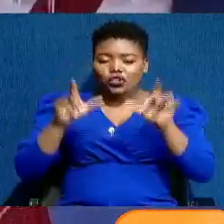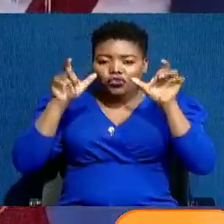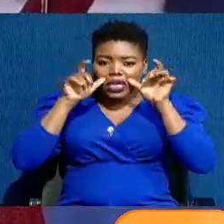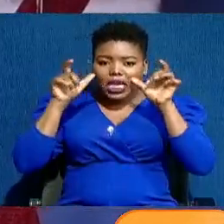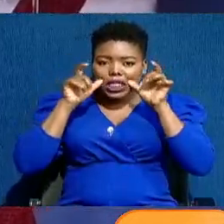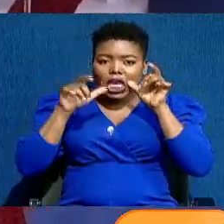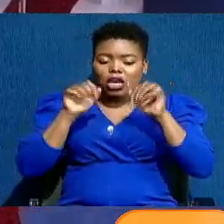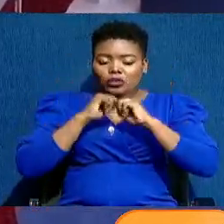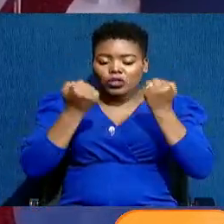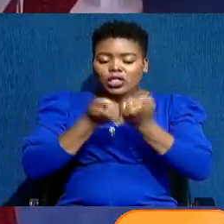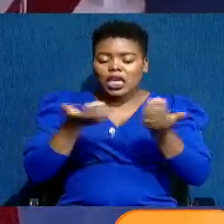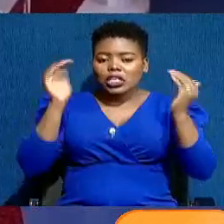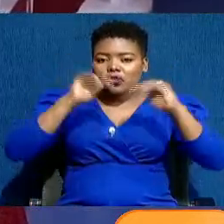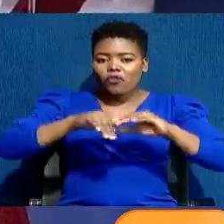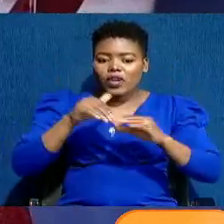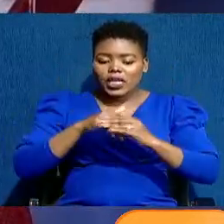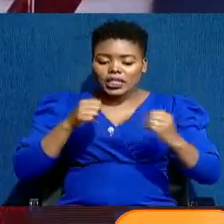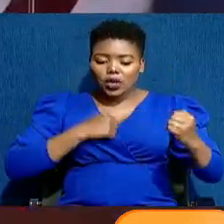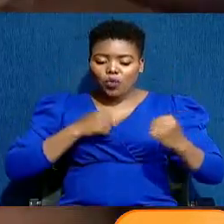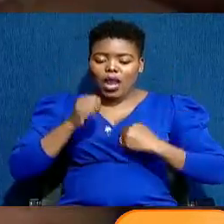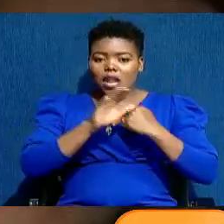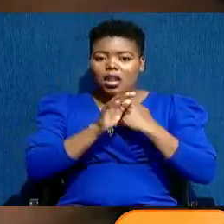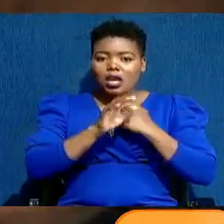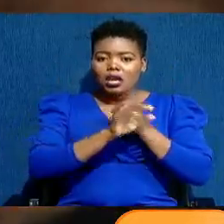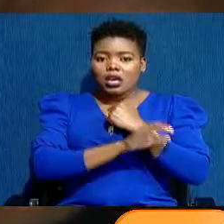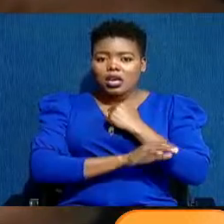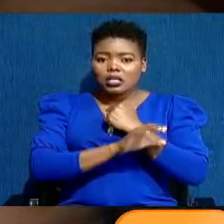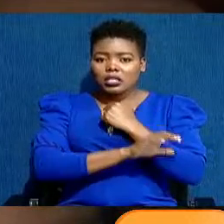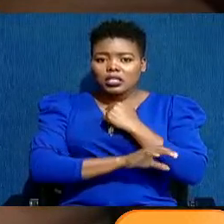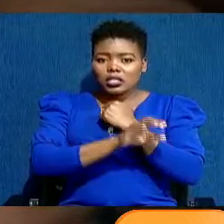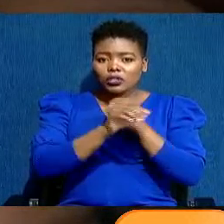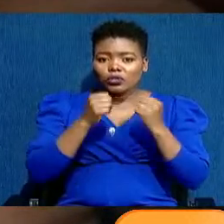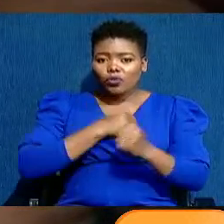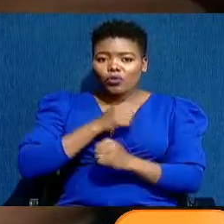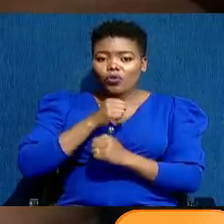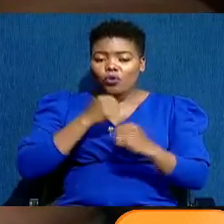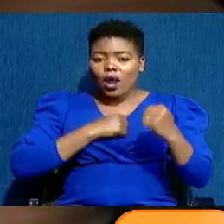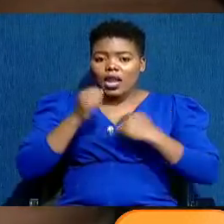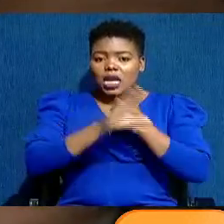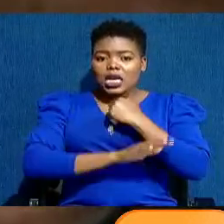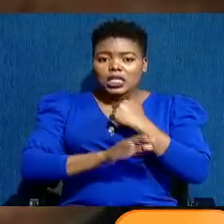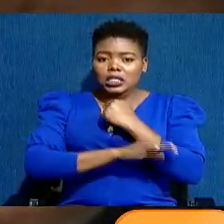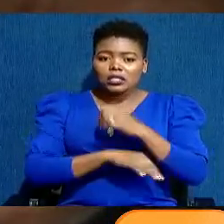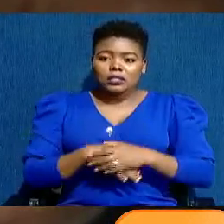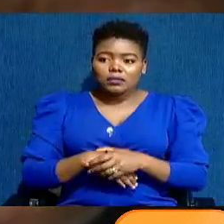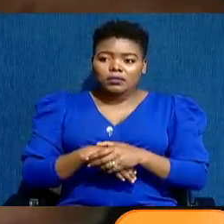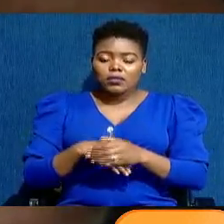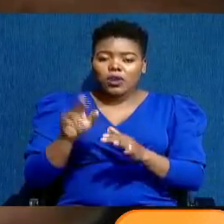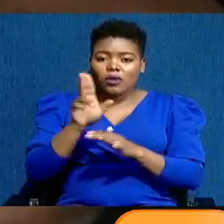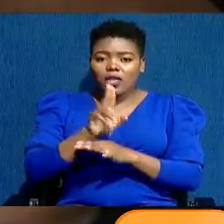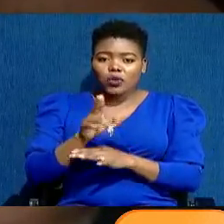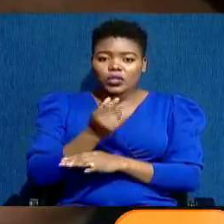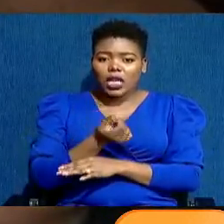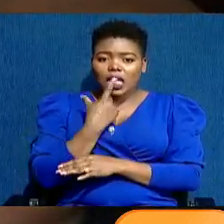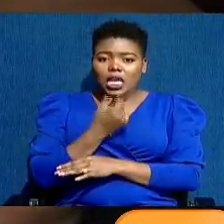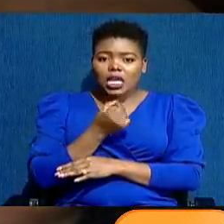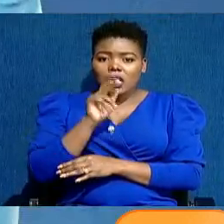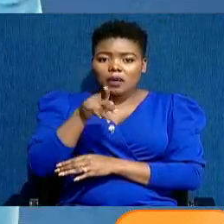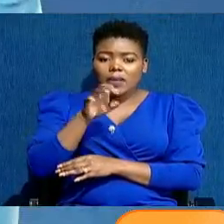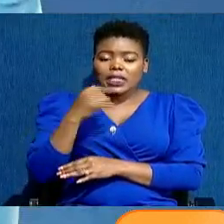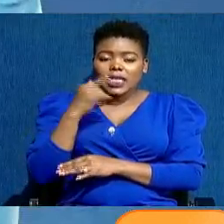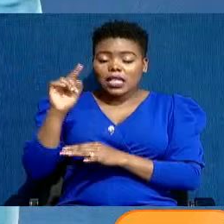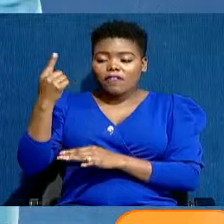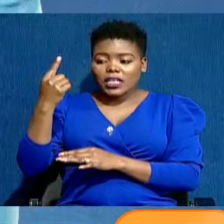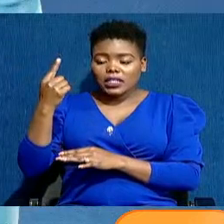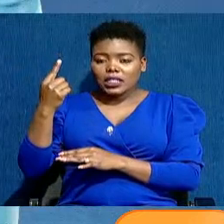Conference in Kigali, Rwanda, offers a new option for Kenyans currently using pre-exposure prophylaxis pills. He says the